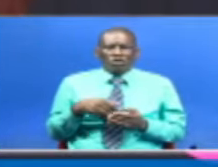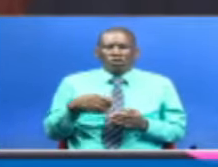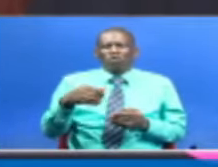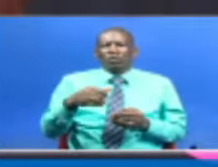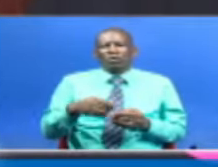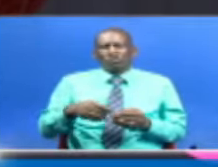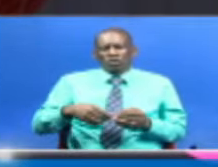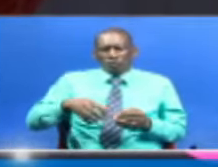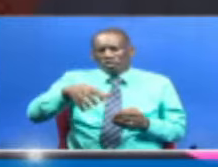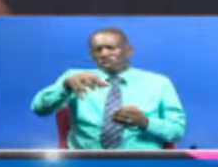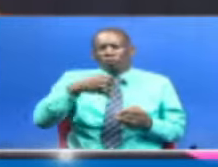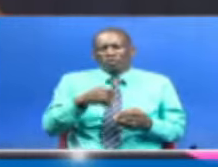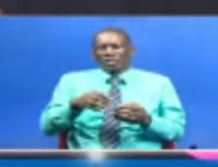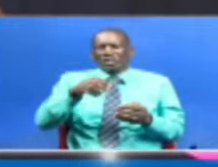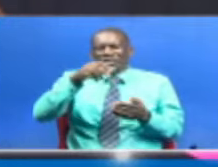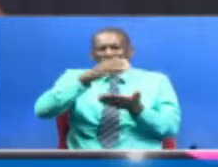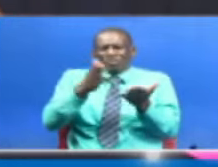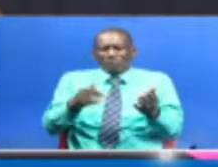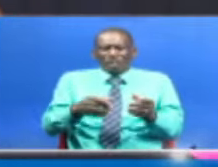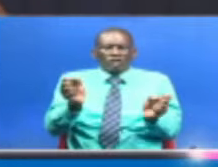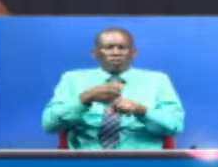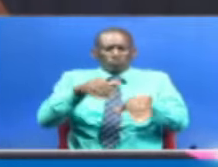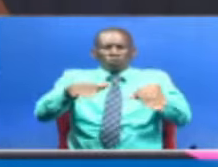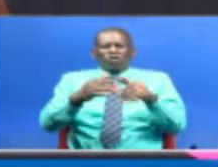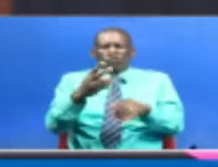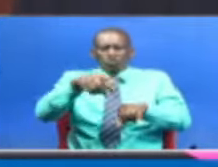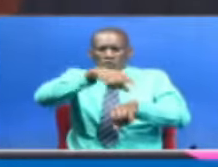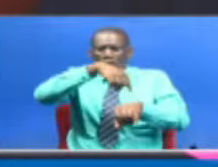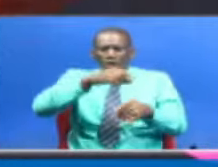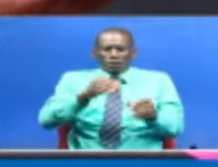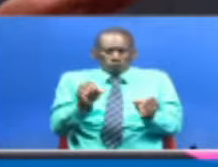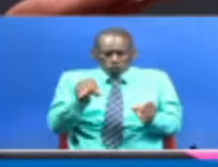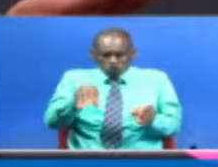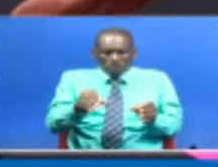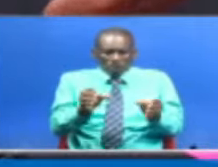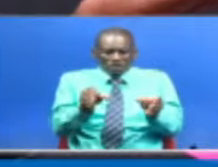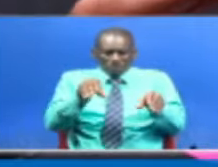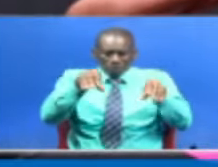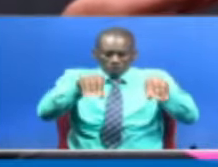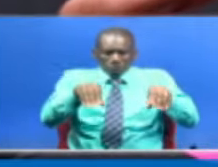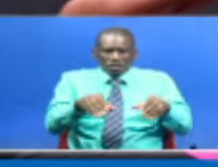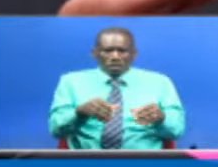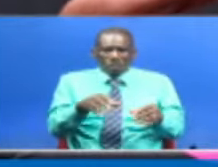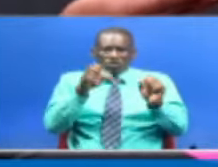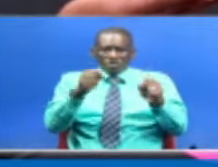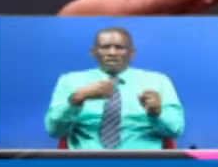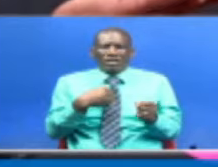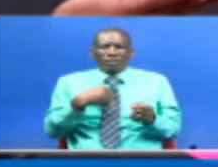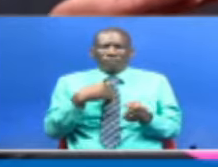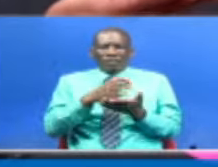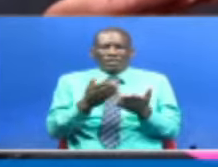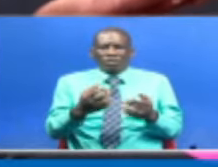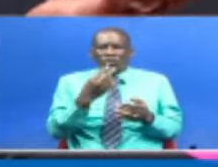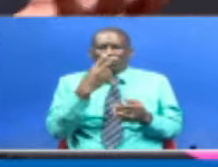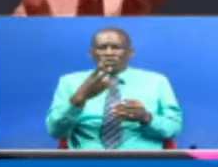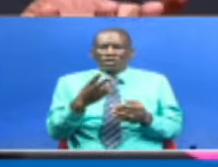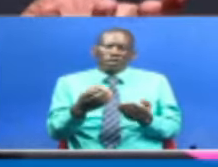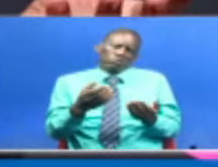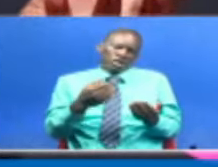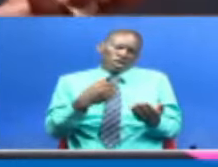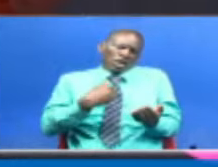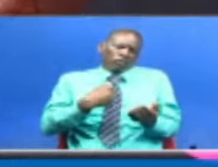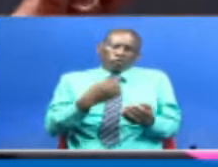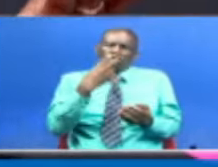he cannot wait for 2 hours to charge his battery. So you can have a stack of some 200 batteries.